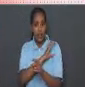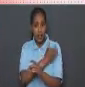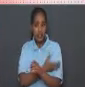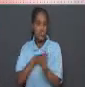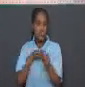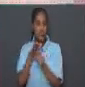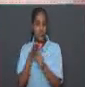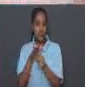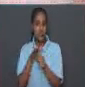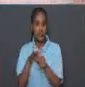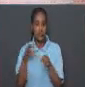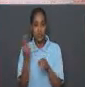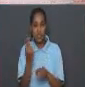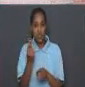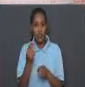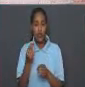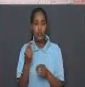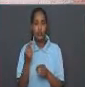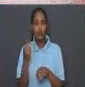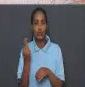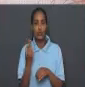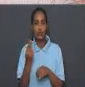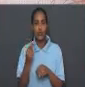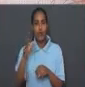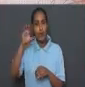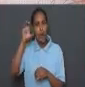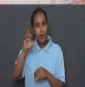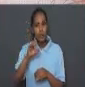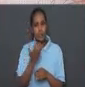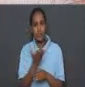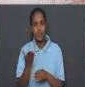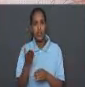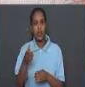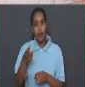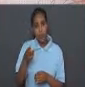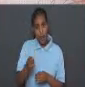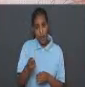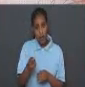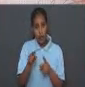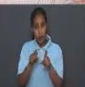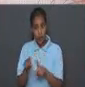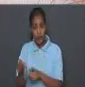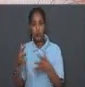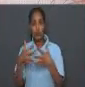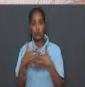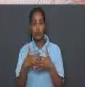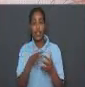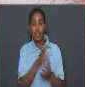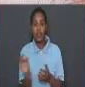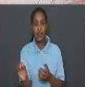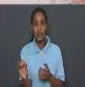efficient. It is often used to power things like battery-operated tools